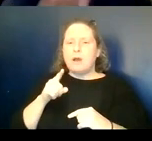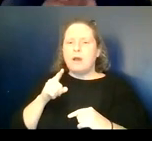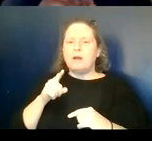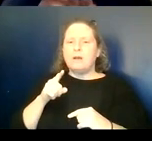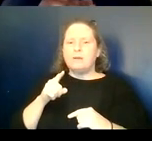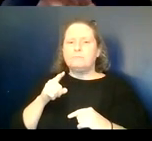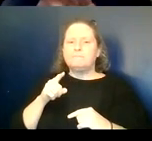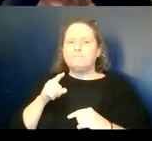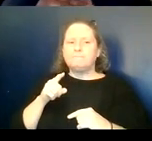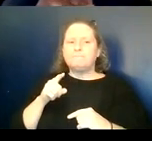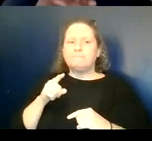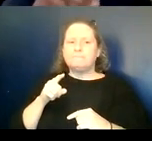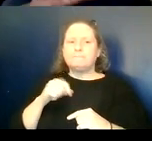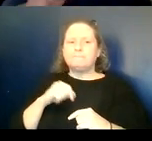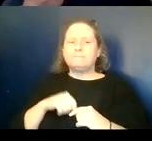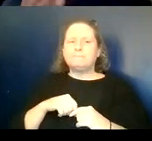uh,